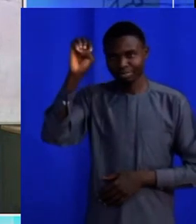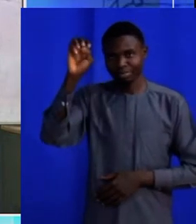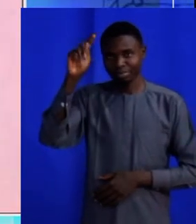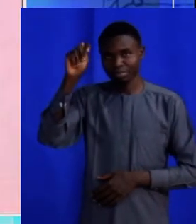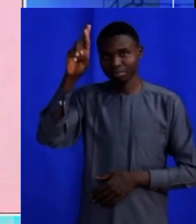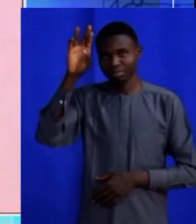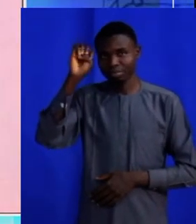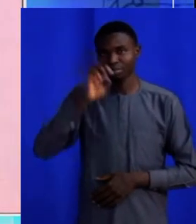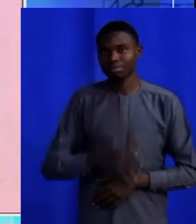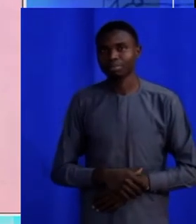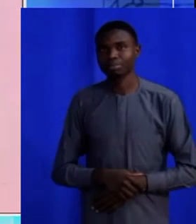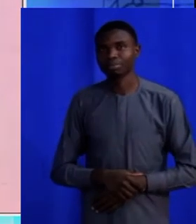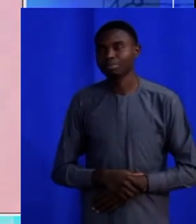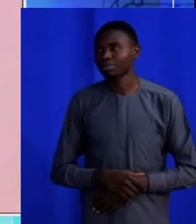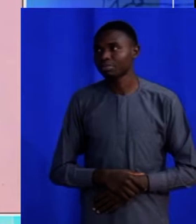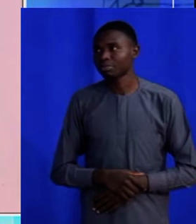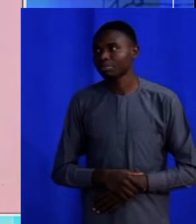Food.